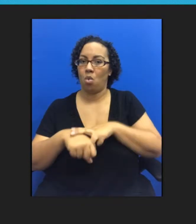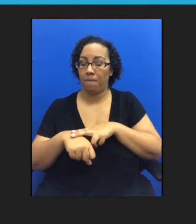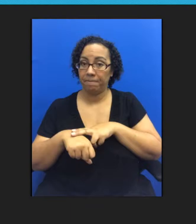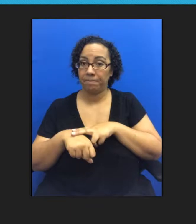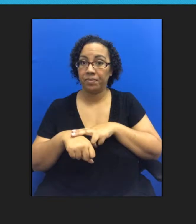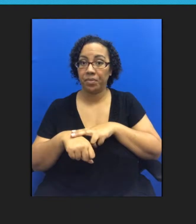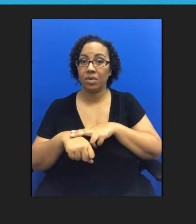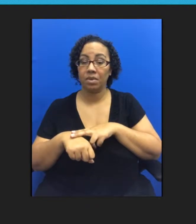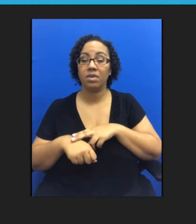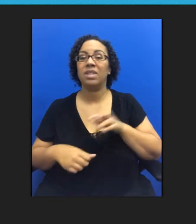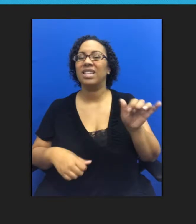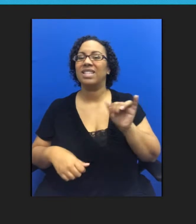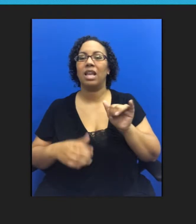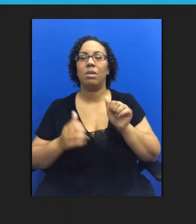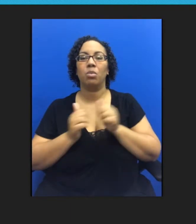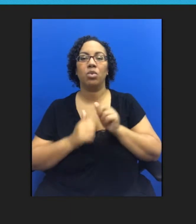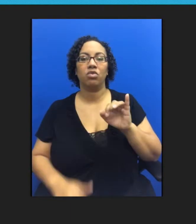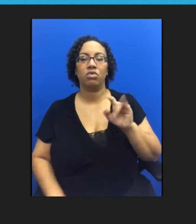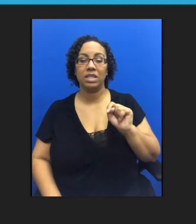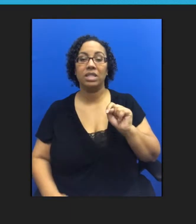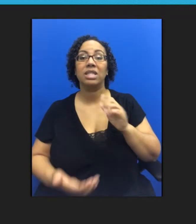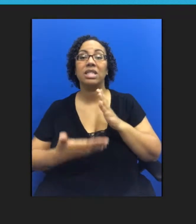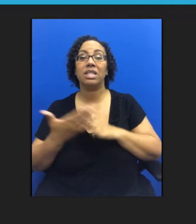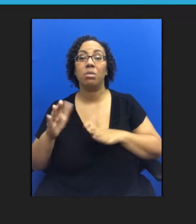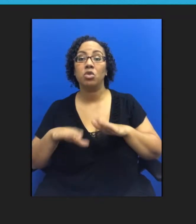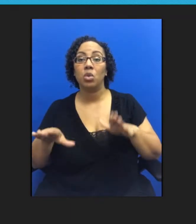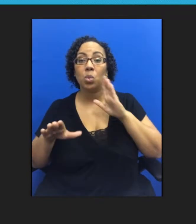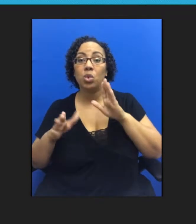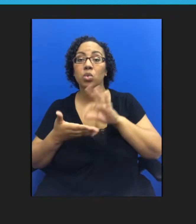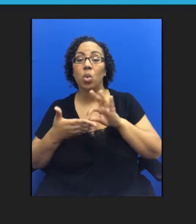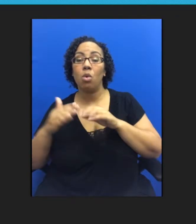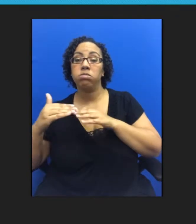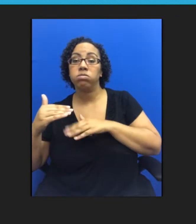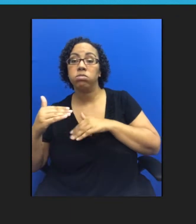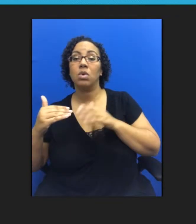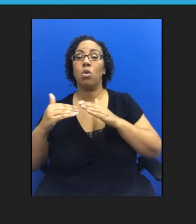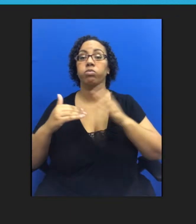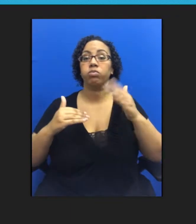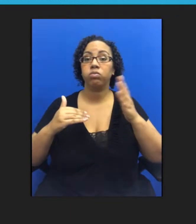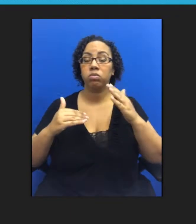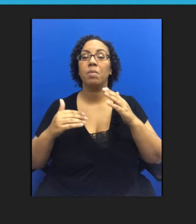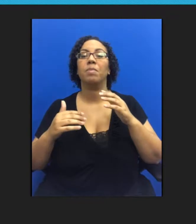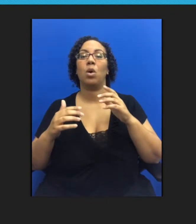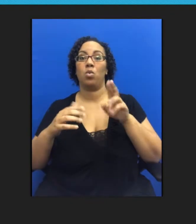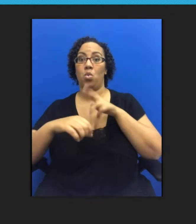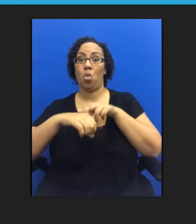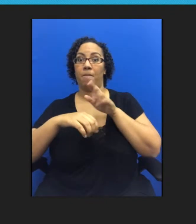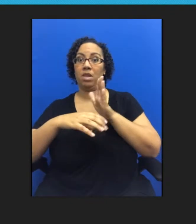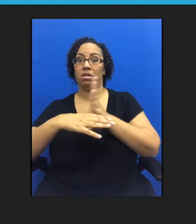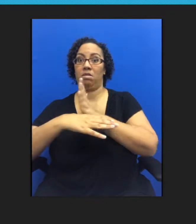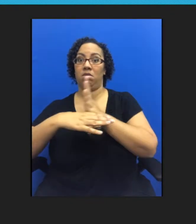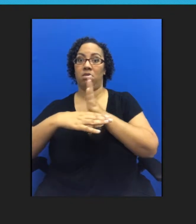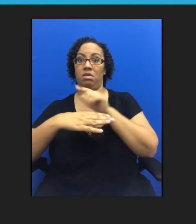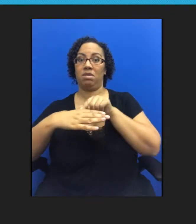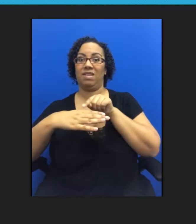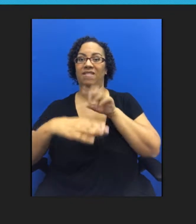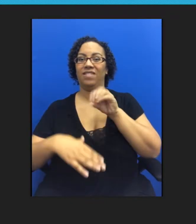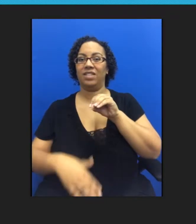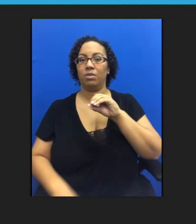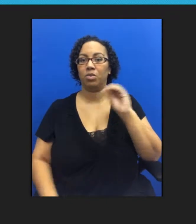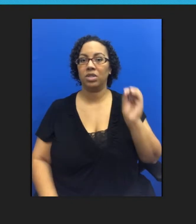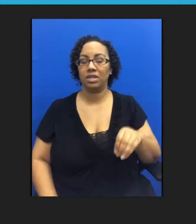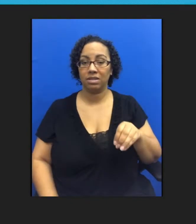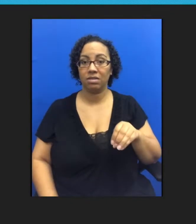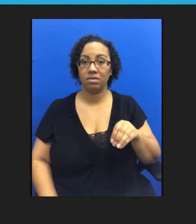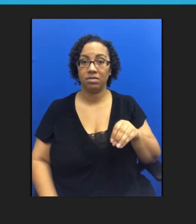that. Neither is negative, it just may be outside of the norm. Some children will score lower